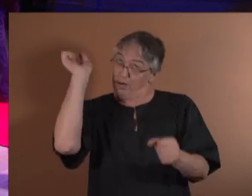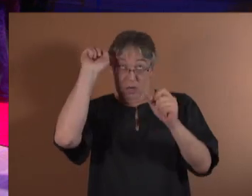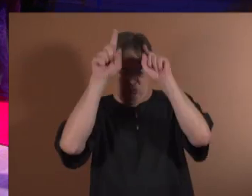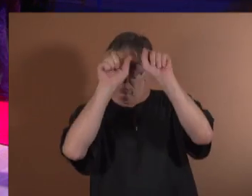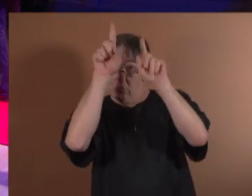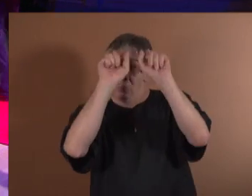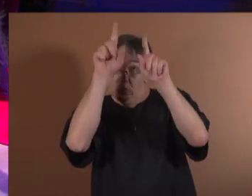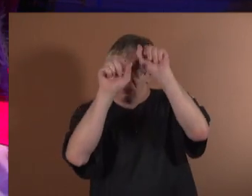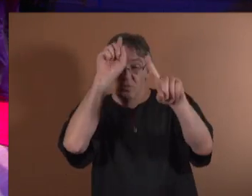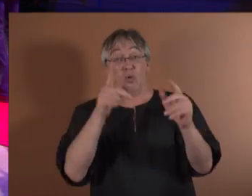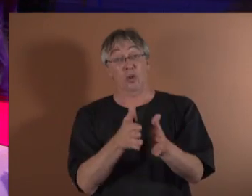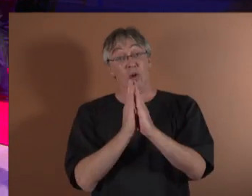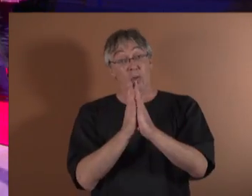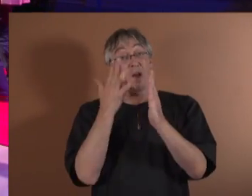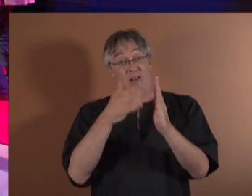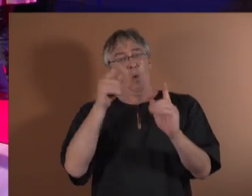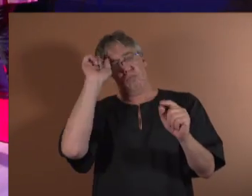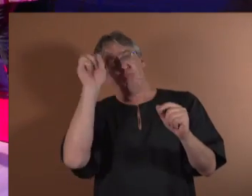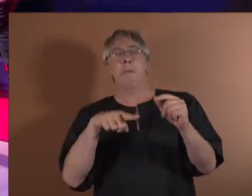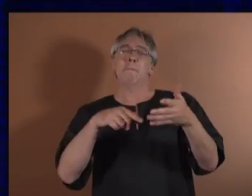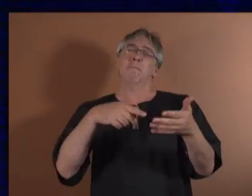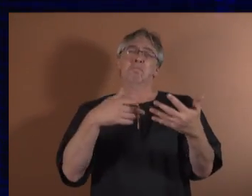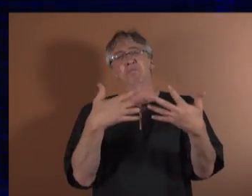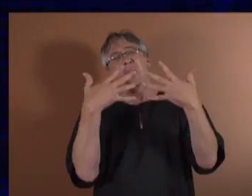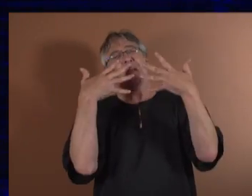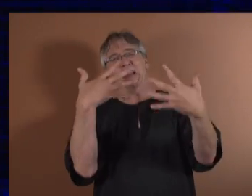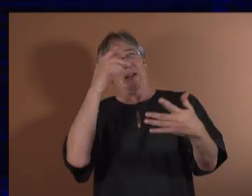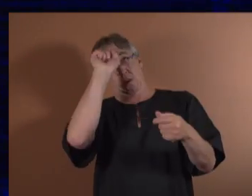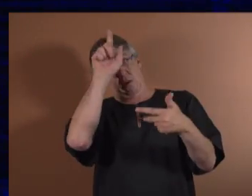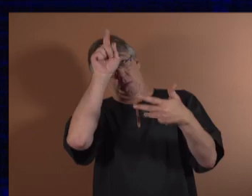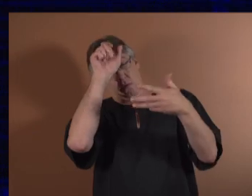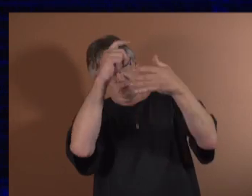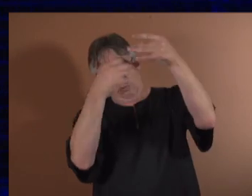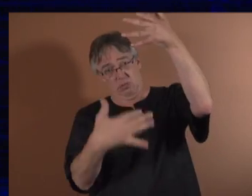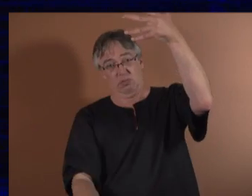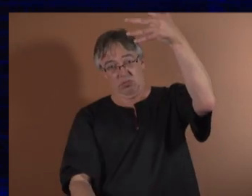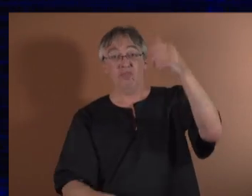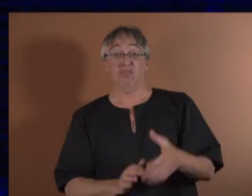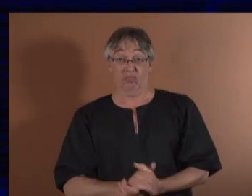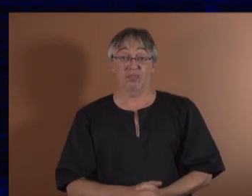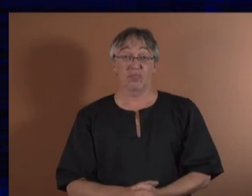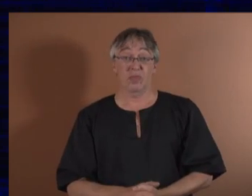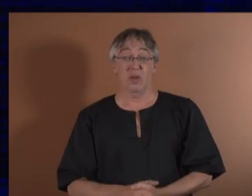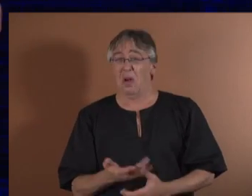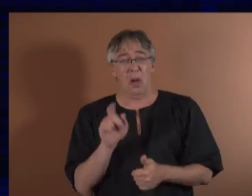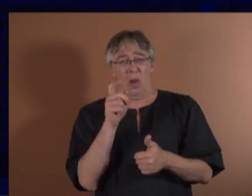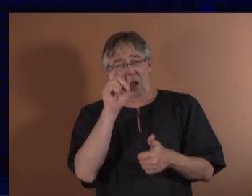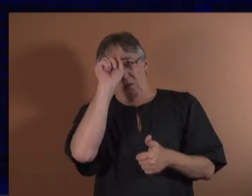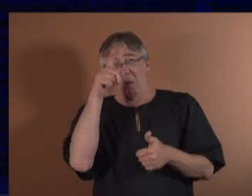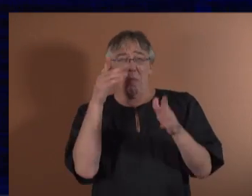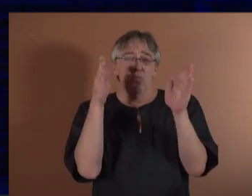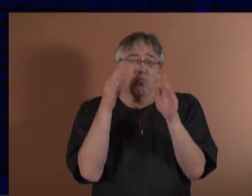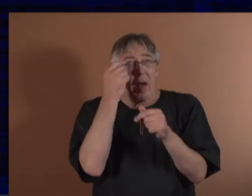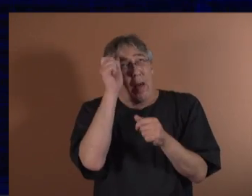is take the next few moments and come up with as many things as you can possibly come up with in just a few moments here. Little things, big things, doesn't